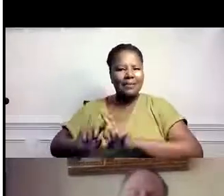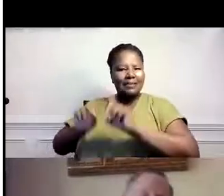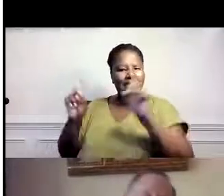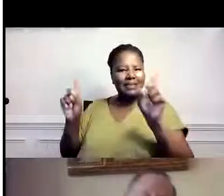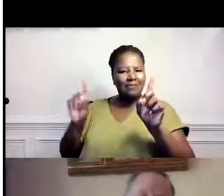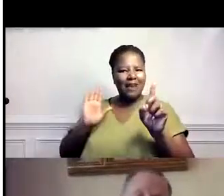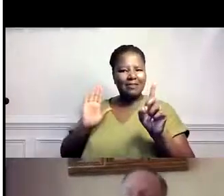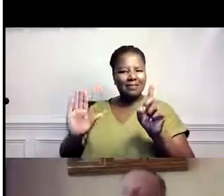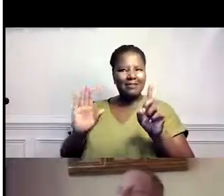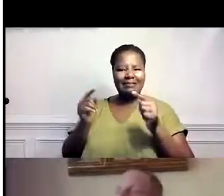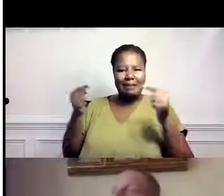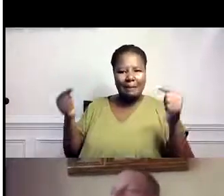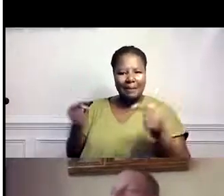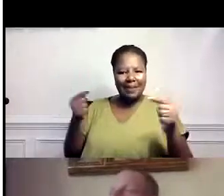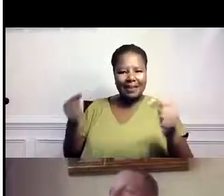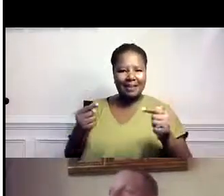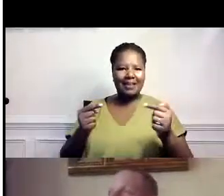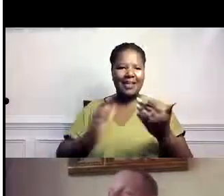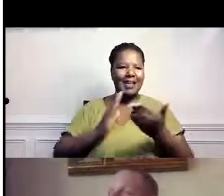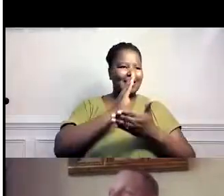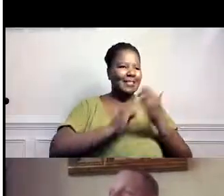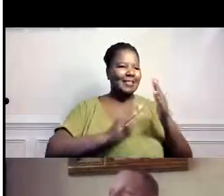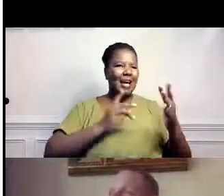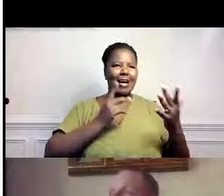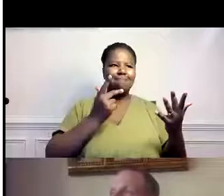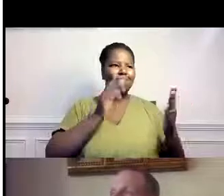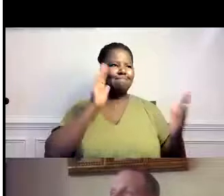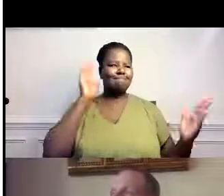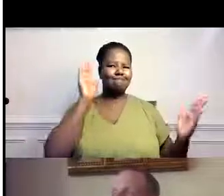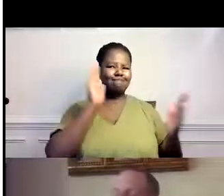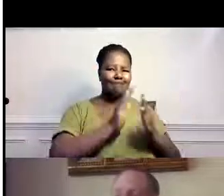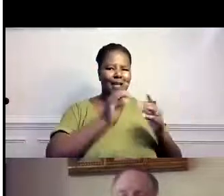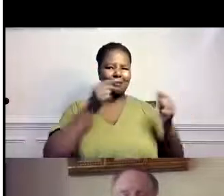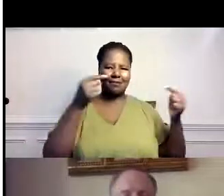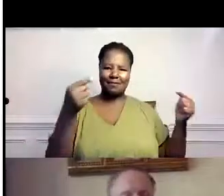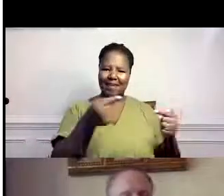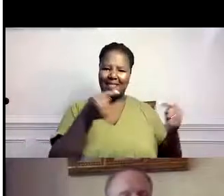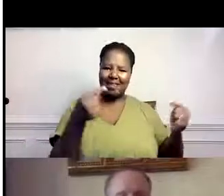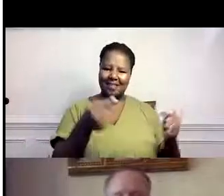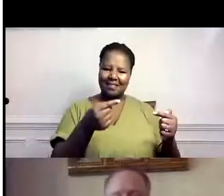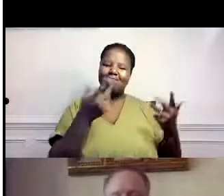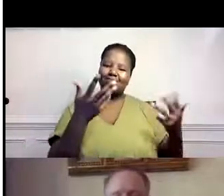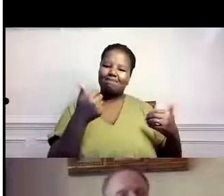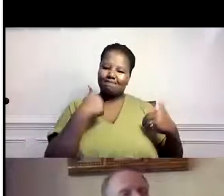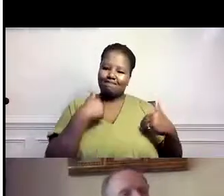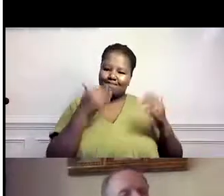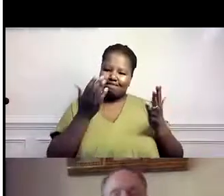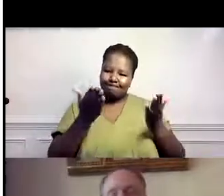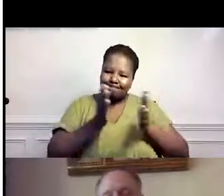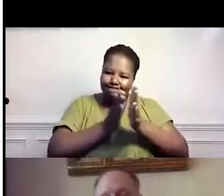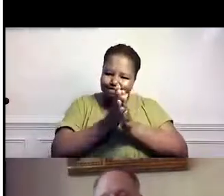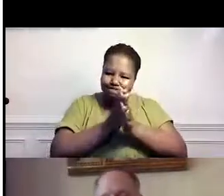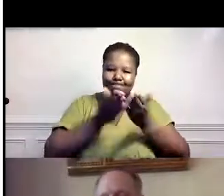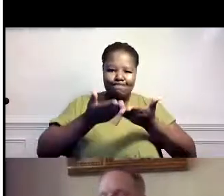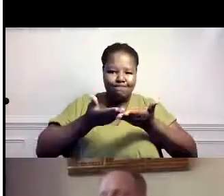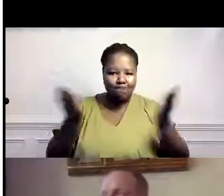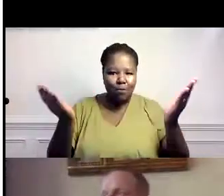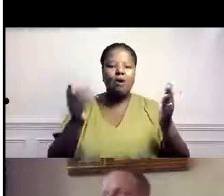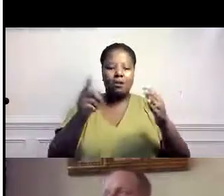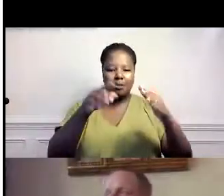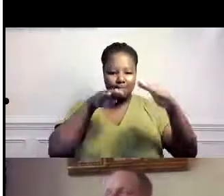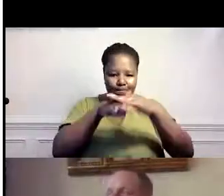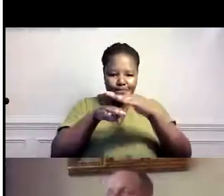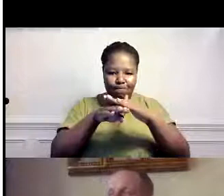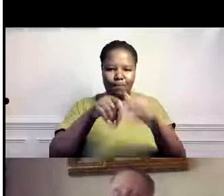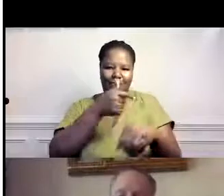and pains, some feel less. And so I encourage folks to get vaccinated, to